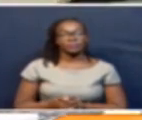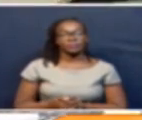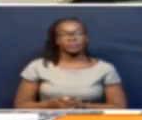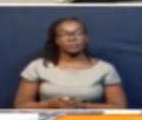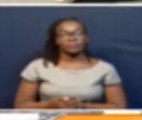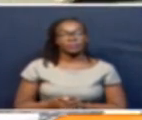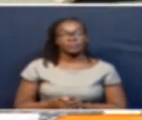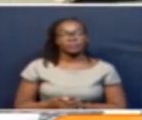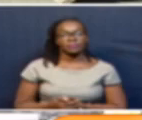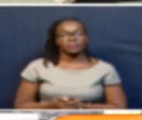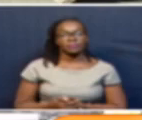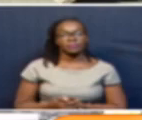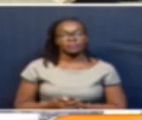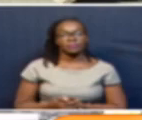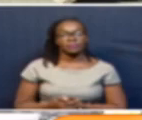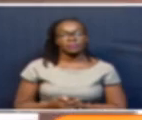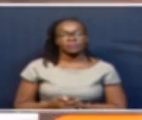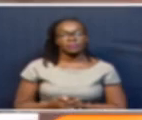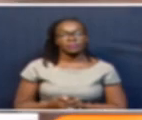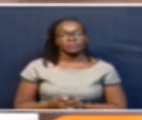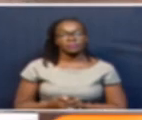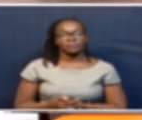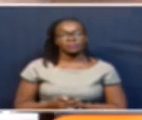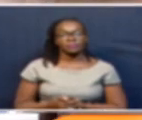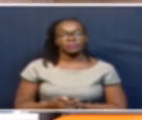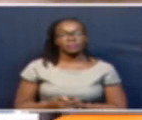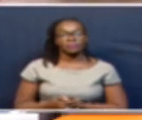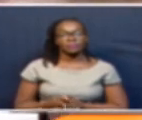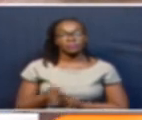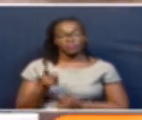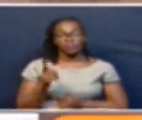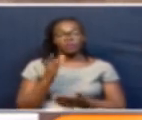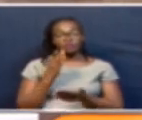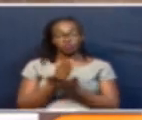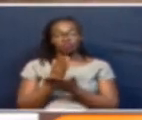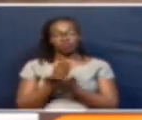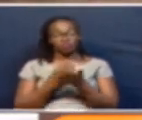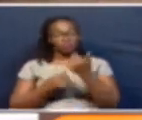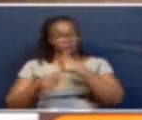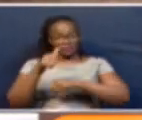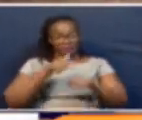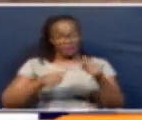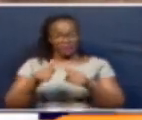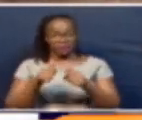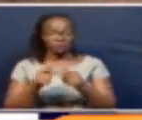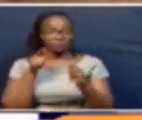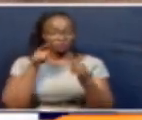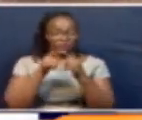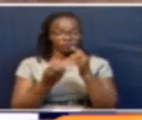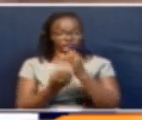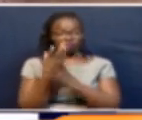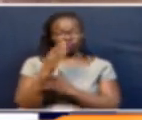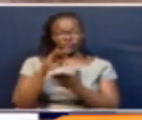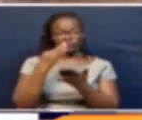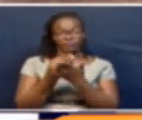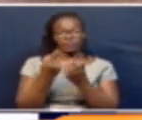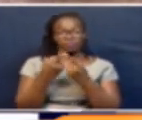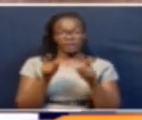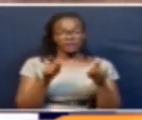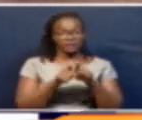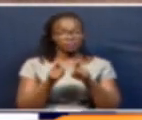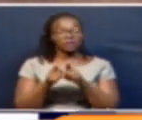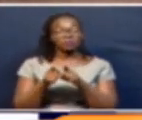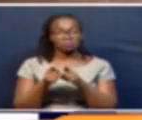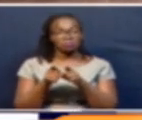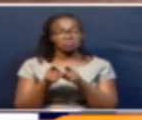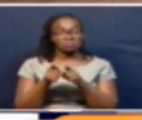Returns, or I have to take bigger risks. That is so it's a quite an aggressive prospect of growth for the fund, but it is in line with